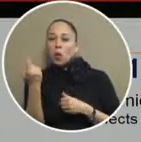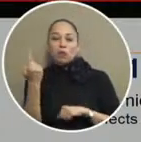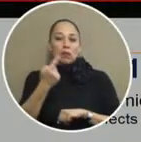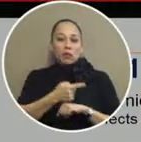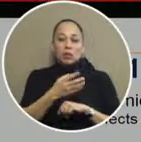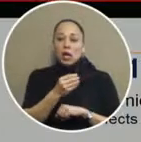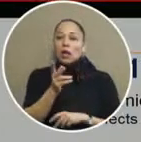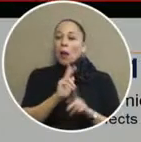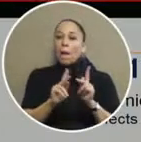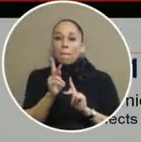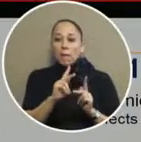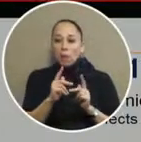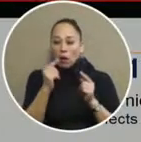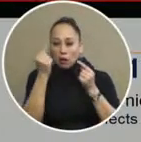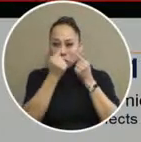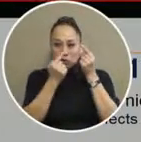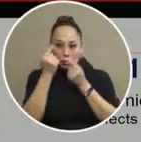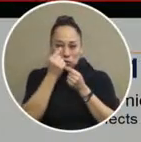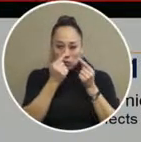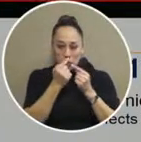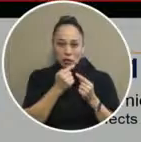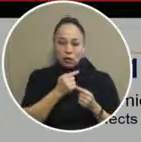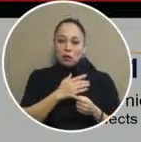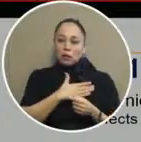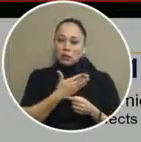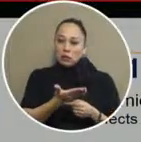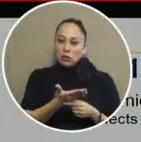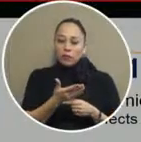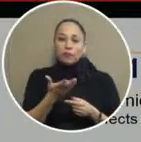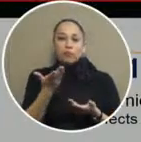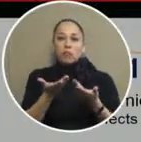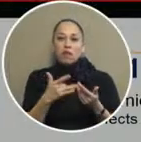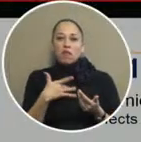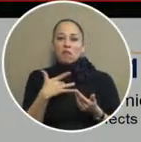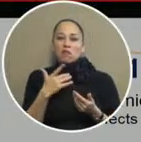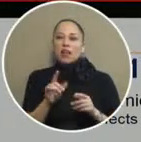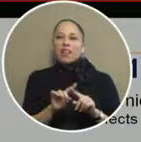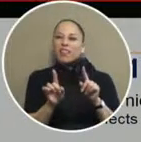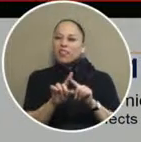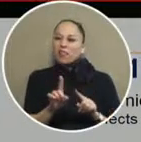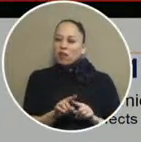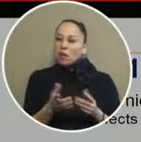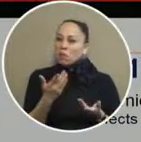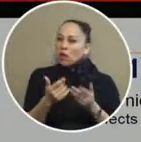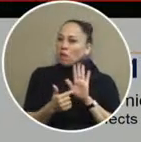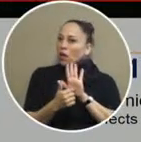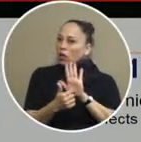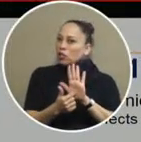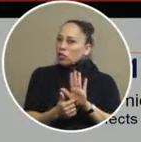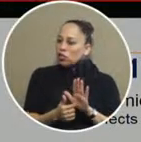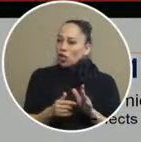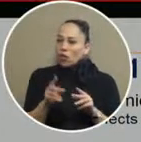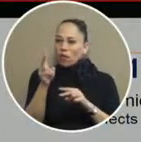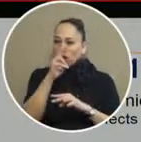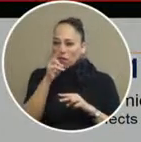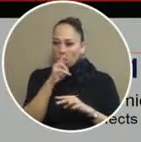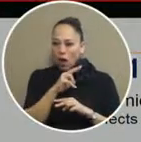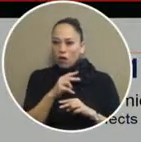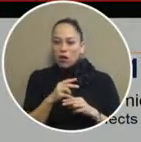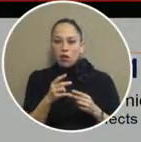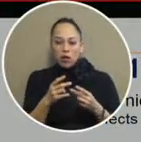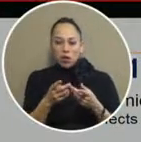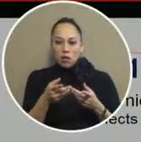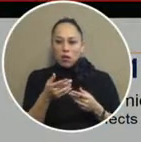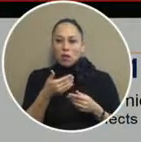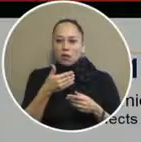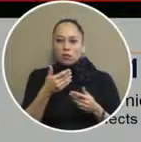are considered immunocompromised might not develop the same symptoms and might exhibit and shed the virus a lot sooner than other people that